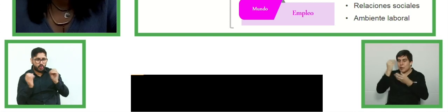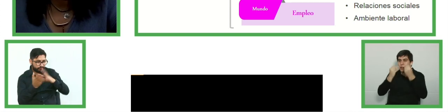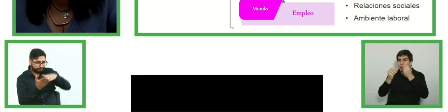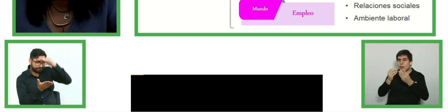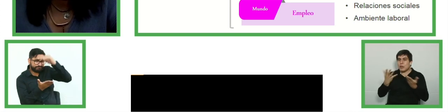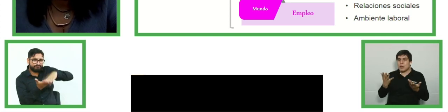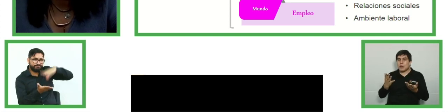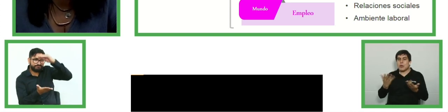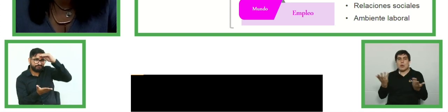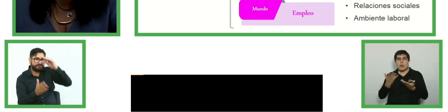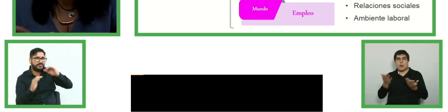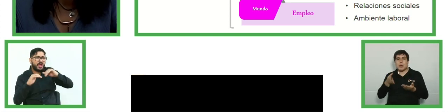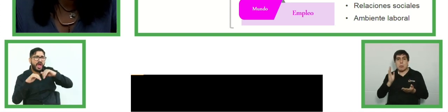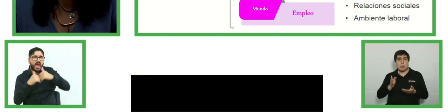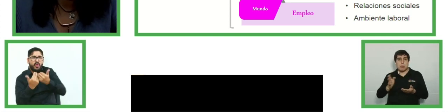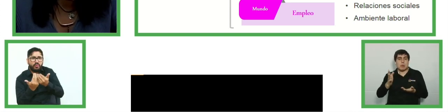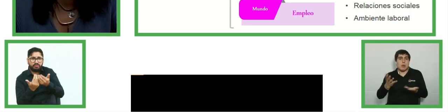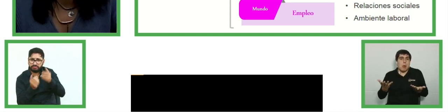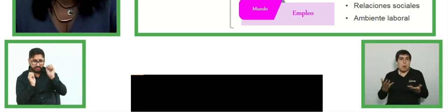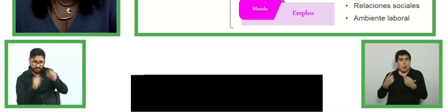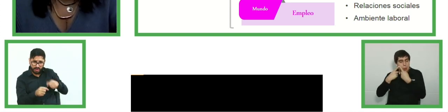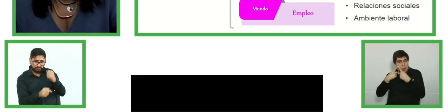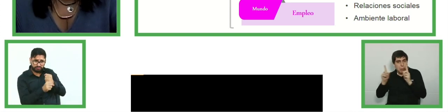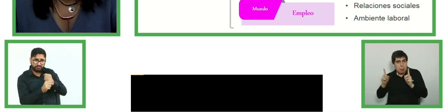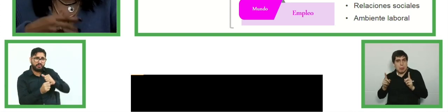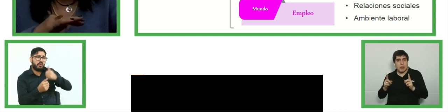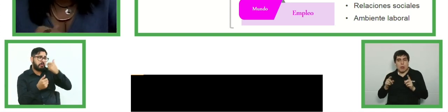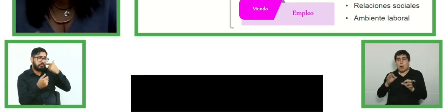or has not practiced certain behaviors,